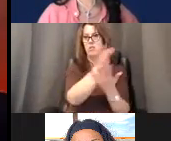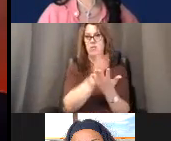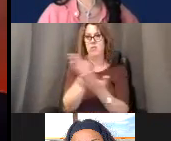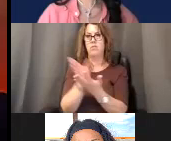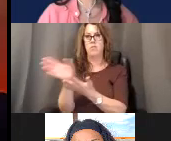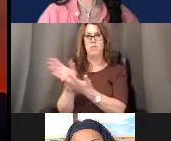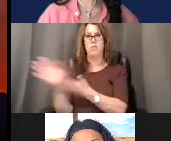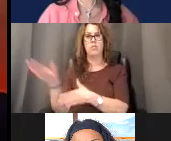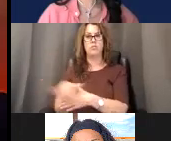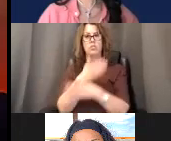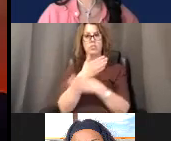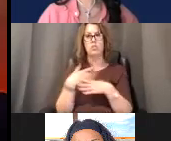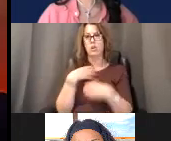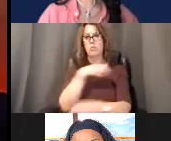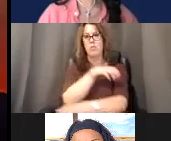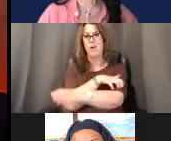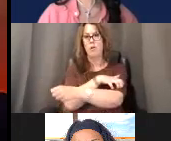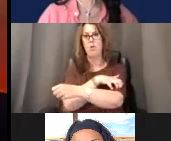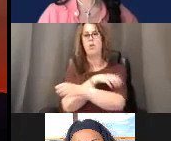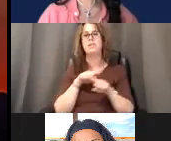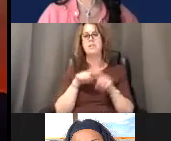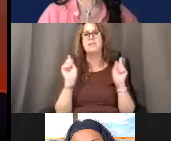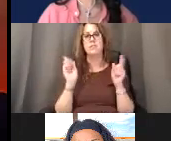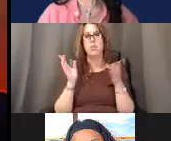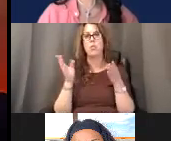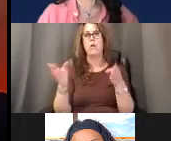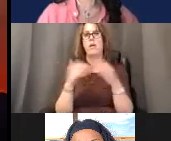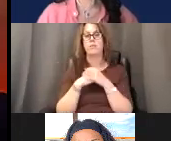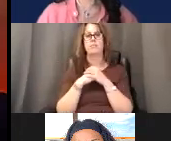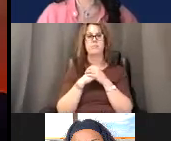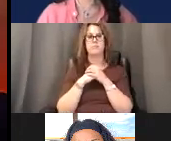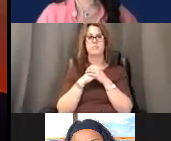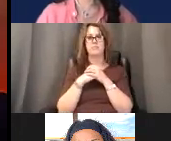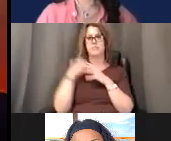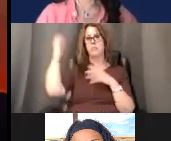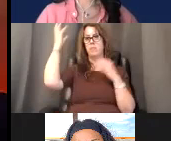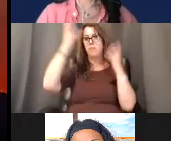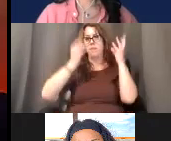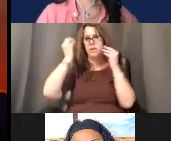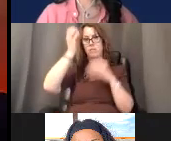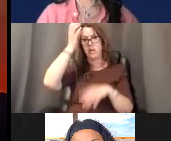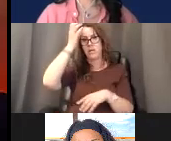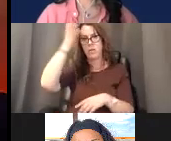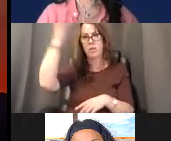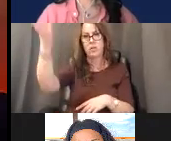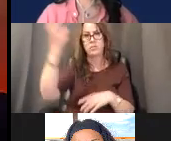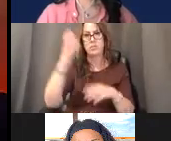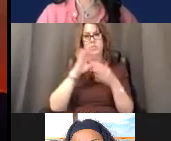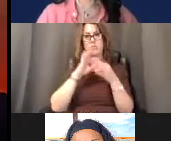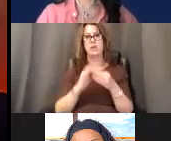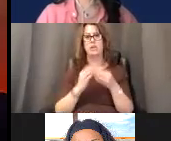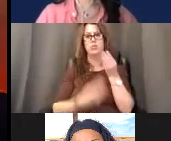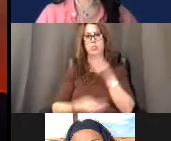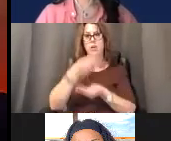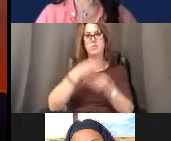sharing power in a different way, considering concepts like participatory budgeting and other things that lead to transformational